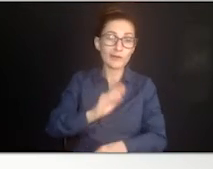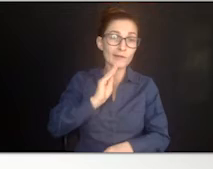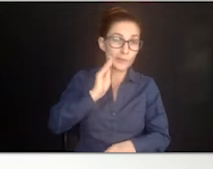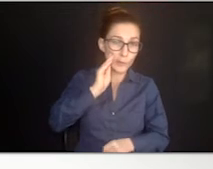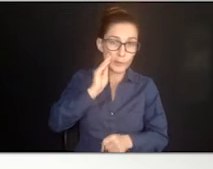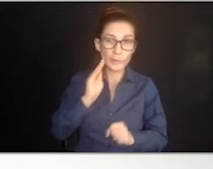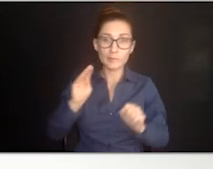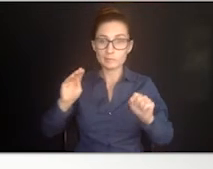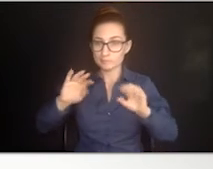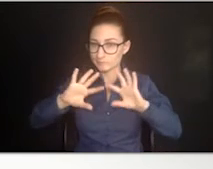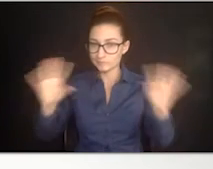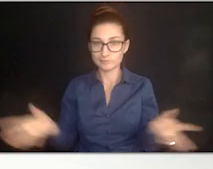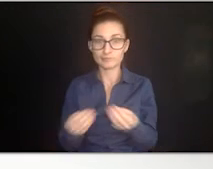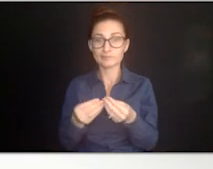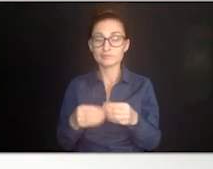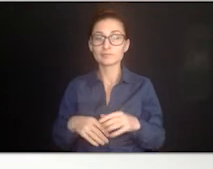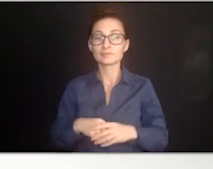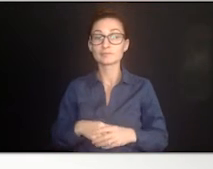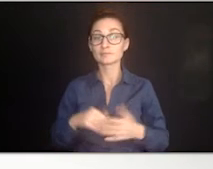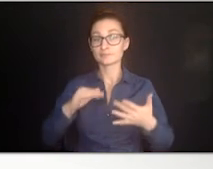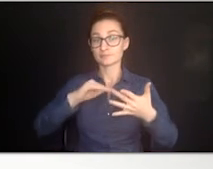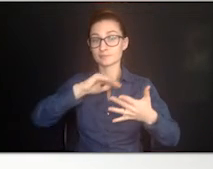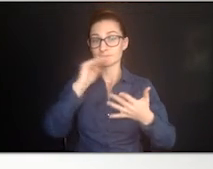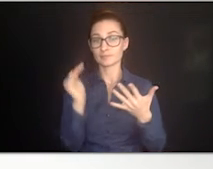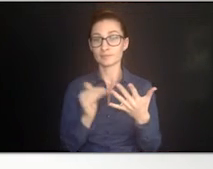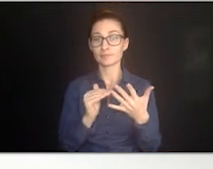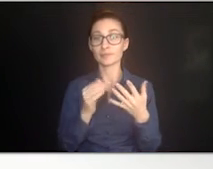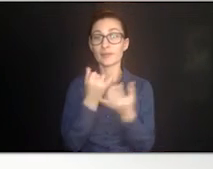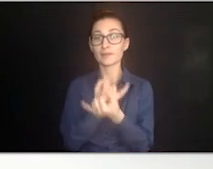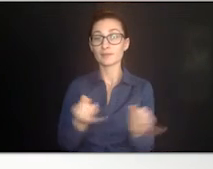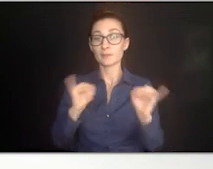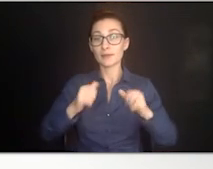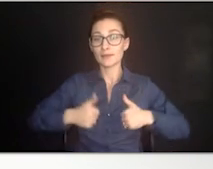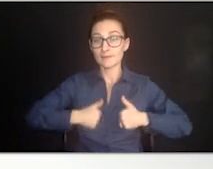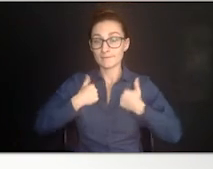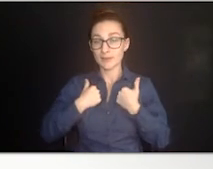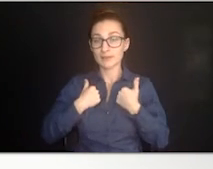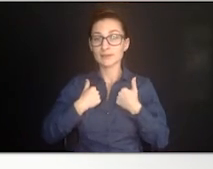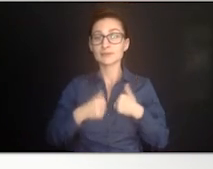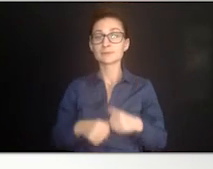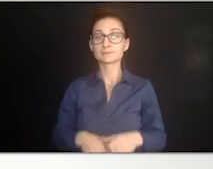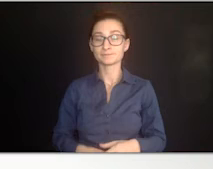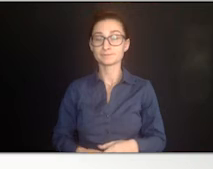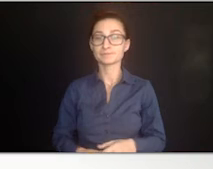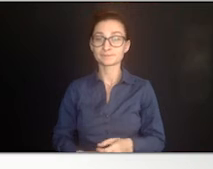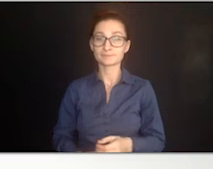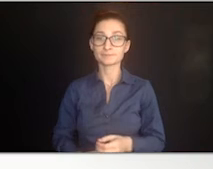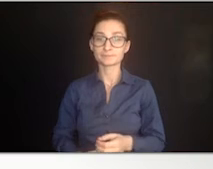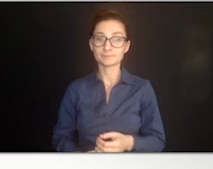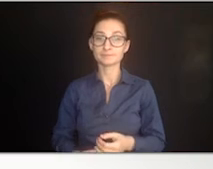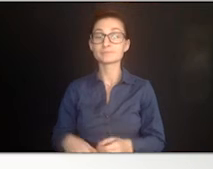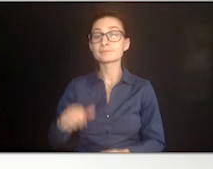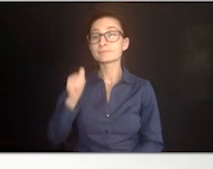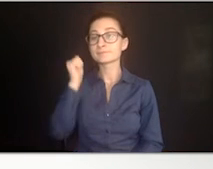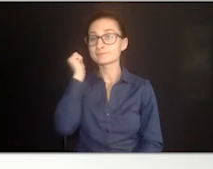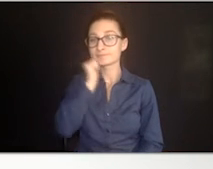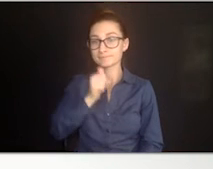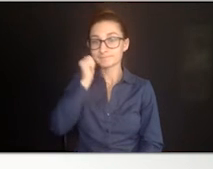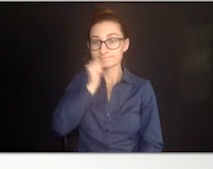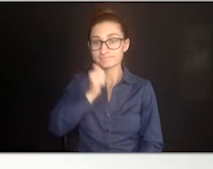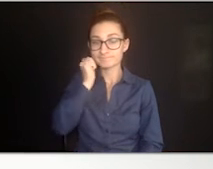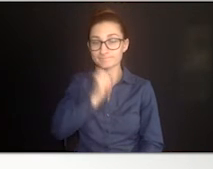The next one is independent living. Daily living skills. How can they function as independently